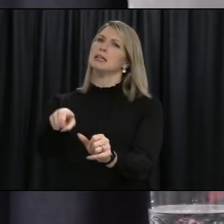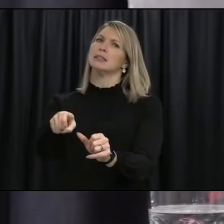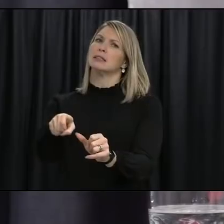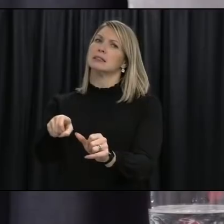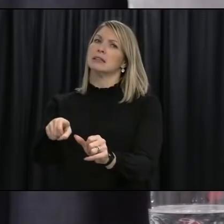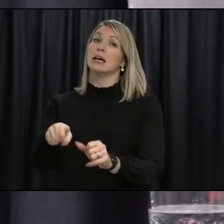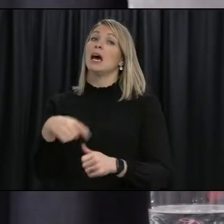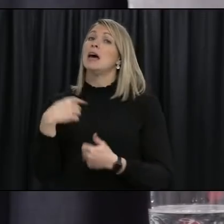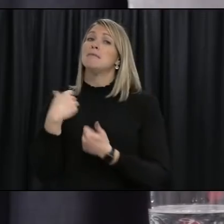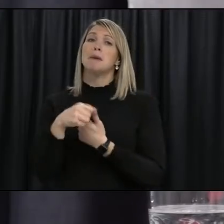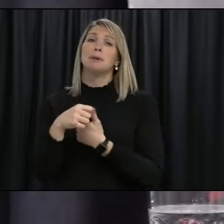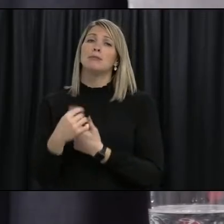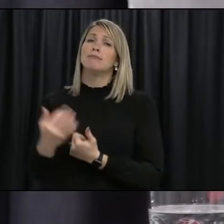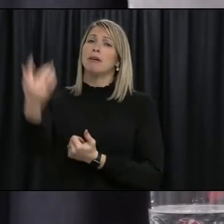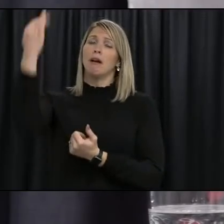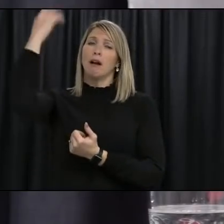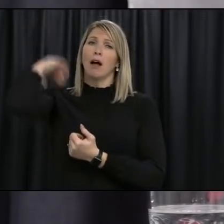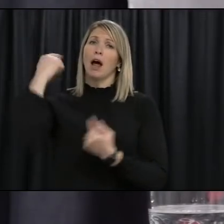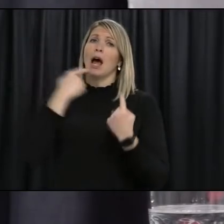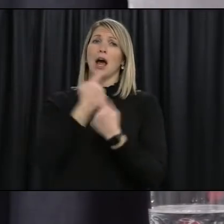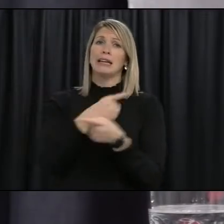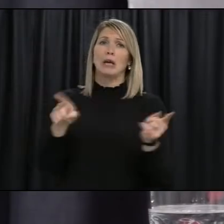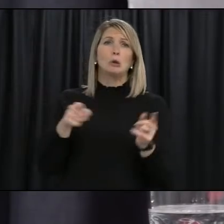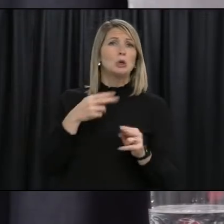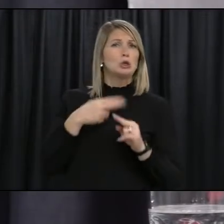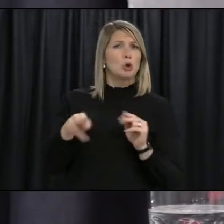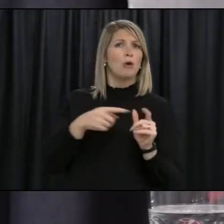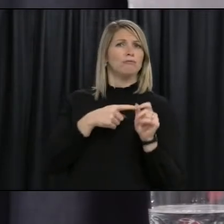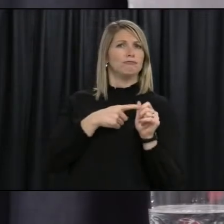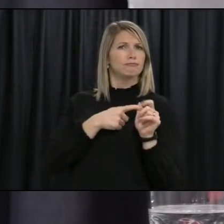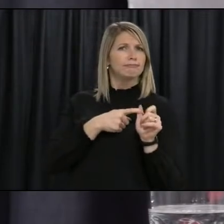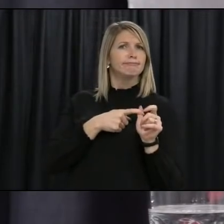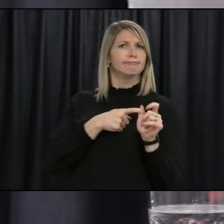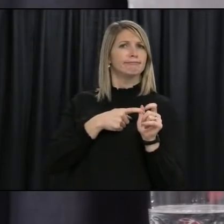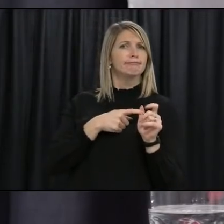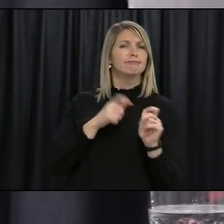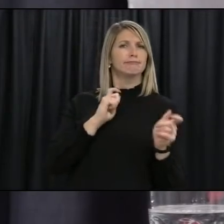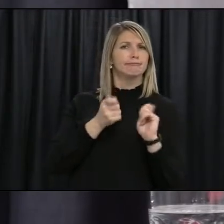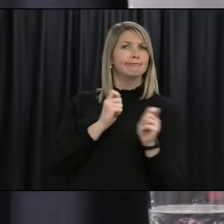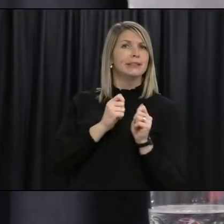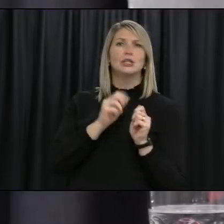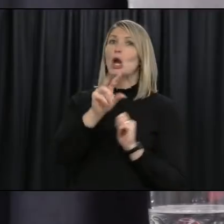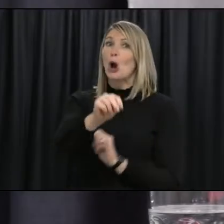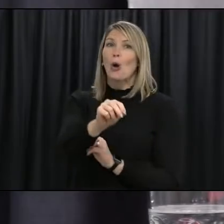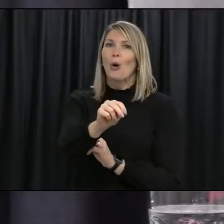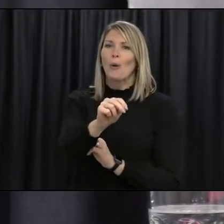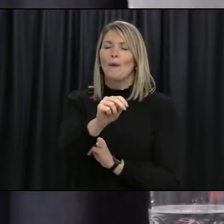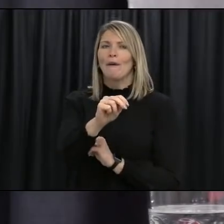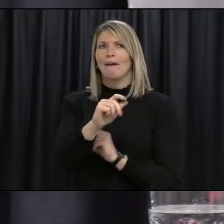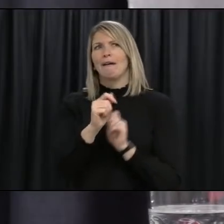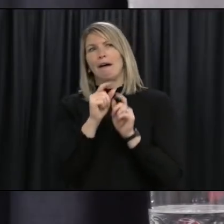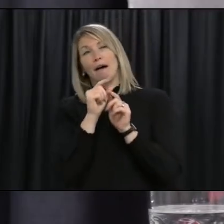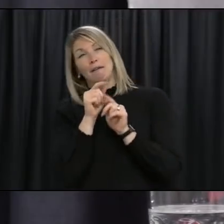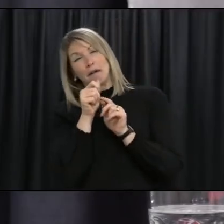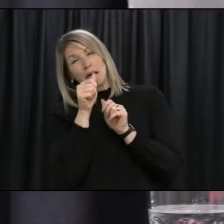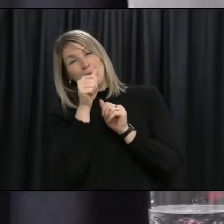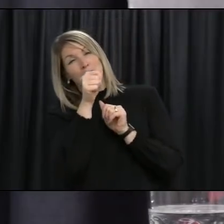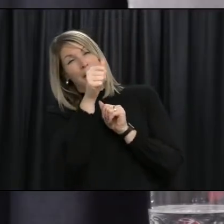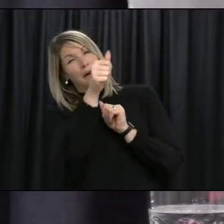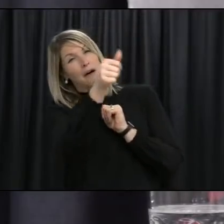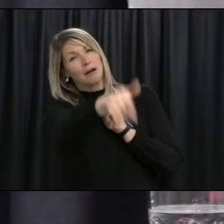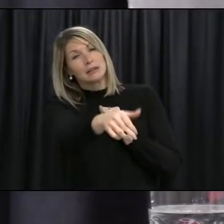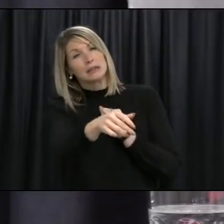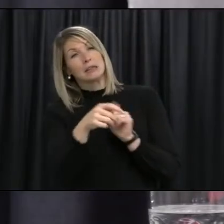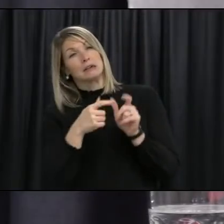patient. It has paid off, and we are in a better position than a lot of other provinces and a lot of other countries, I